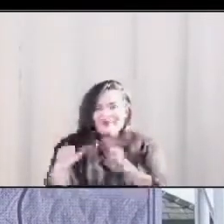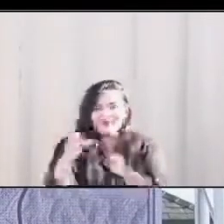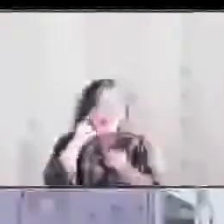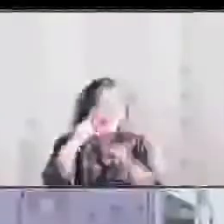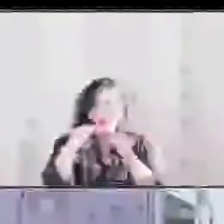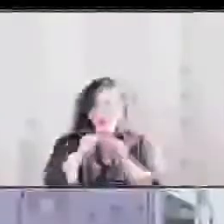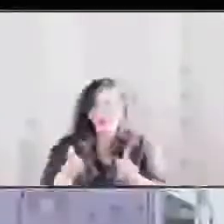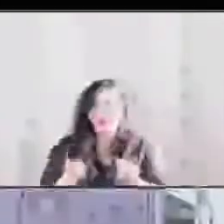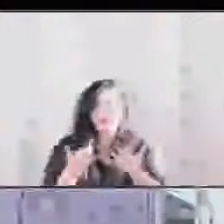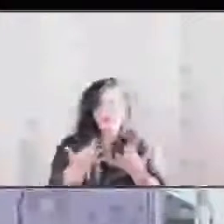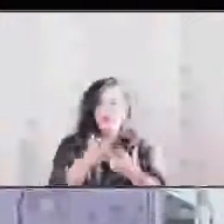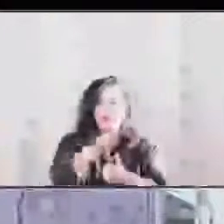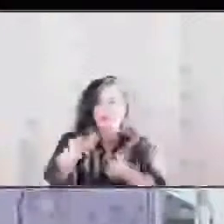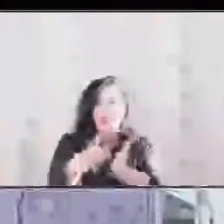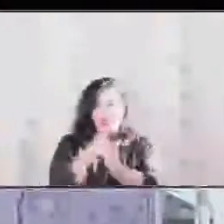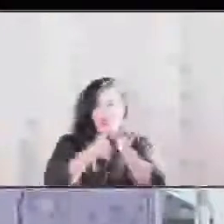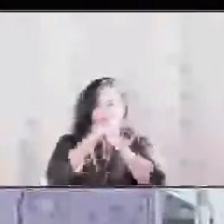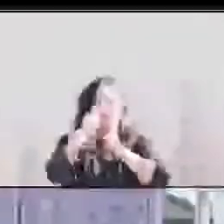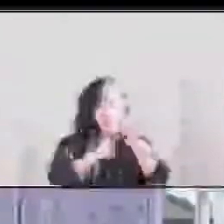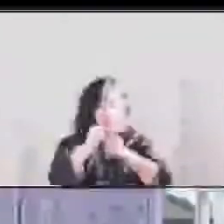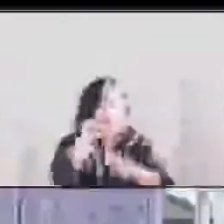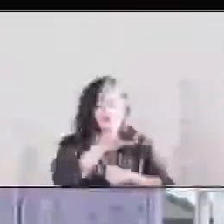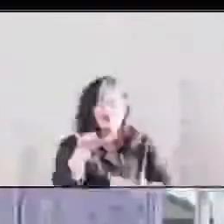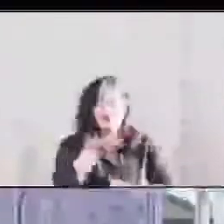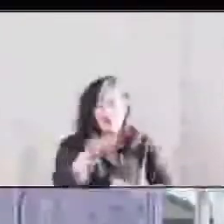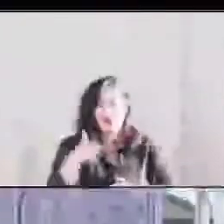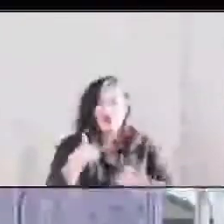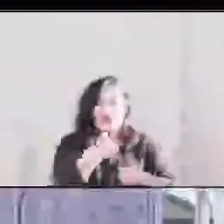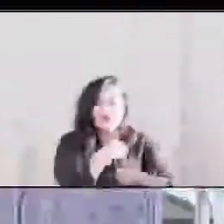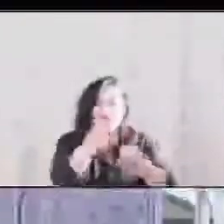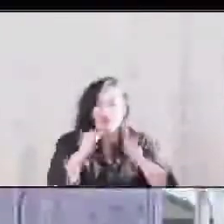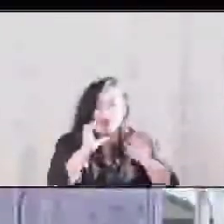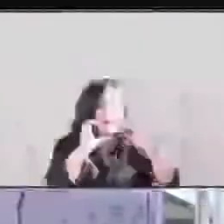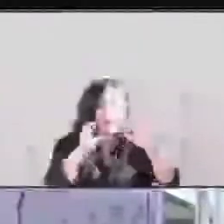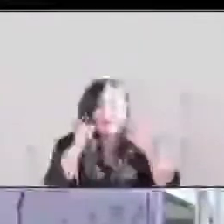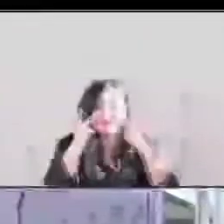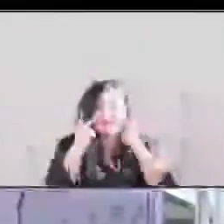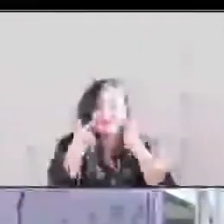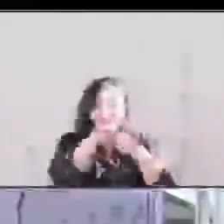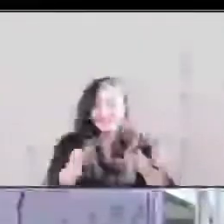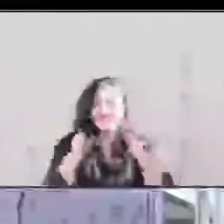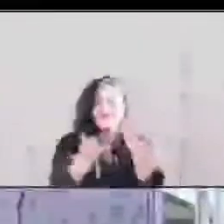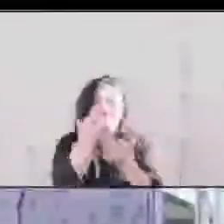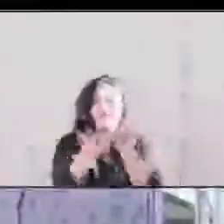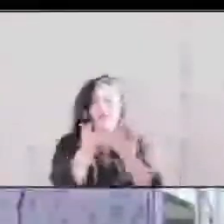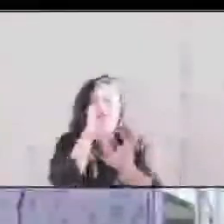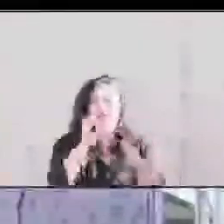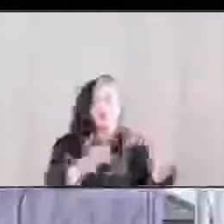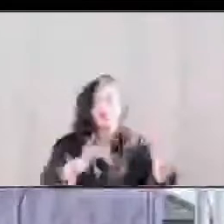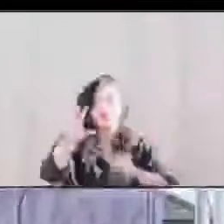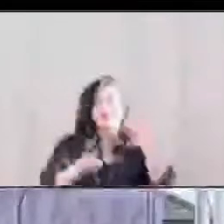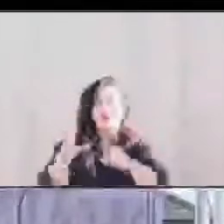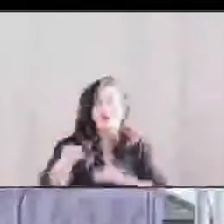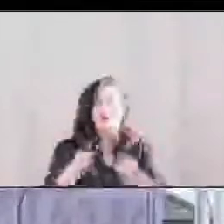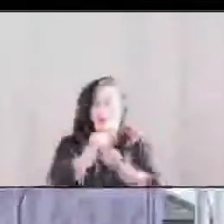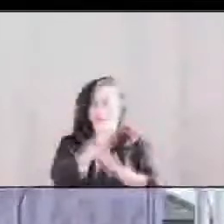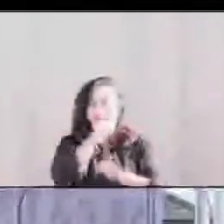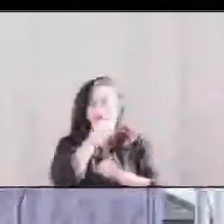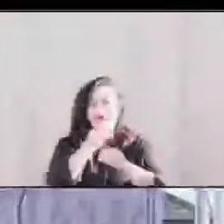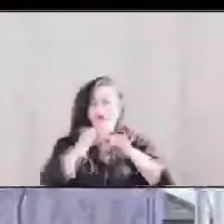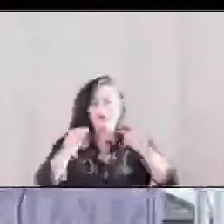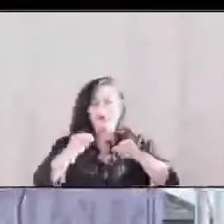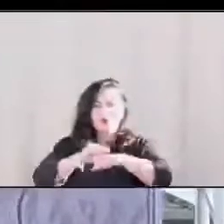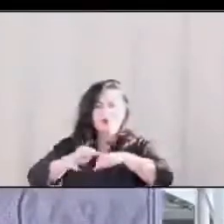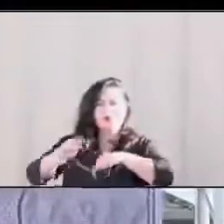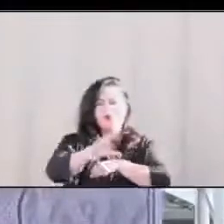getting behind those structures, getting rid of any isolated heat sources so that it could not impact any more structures.